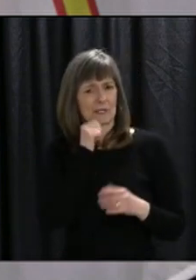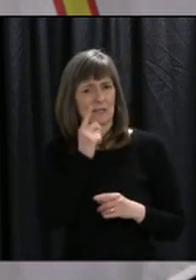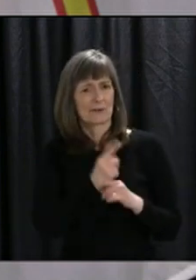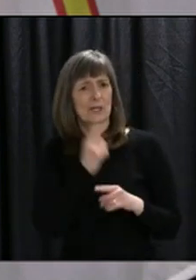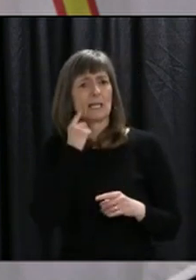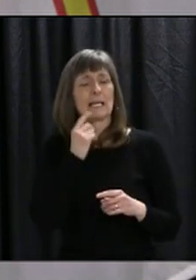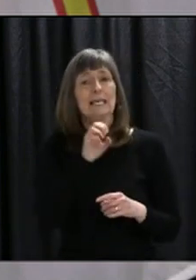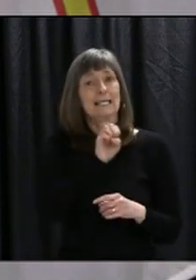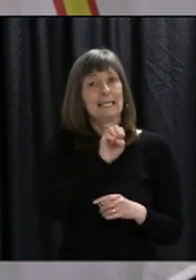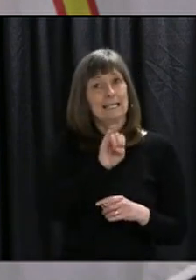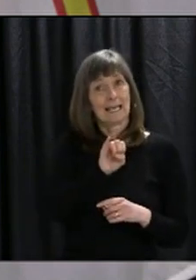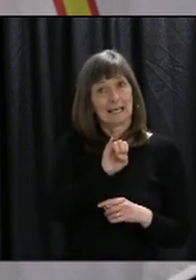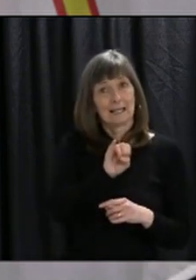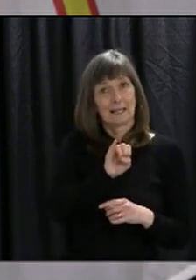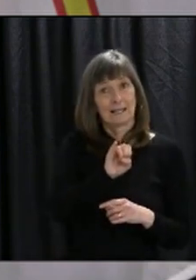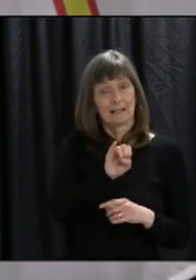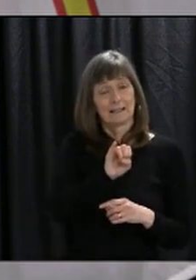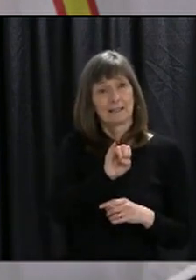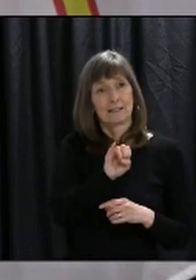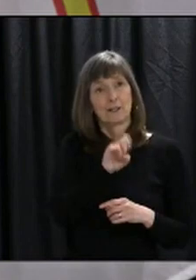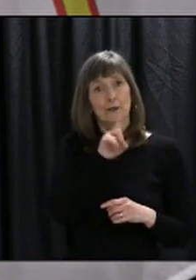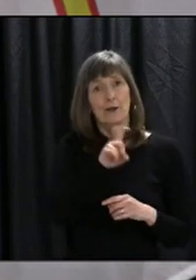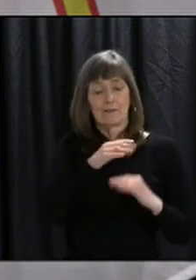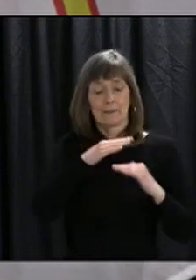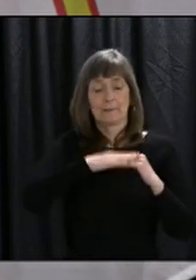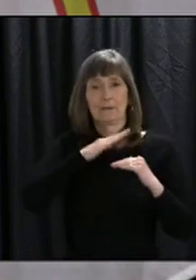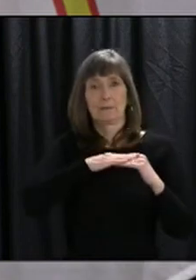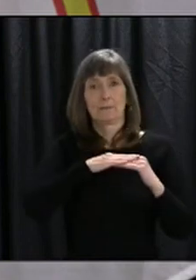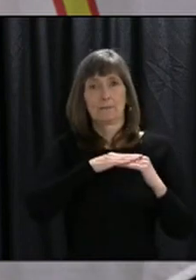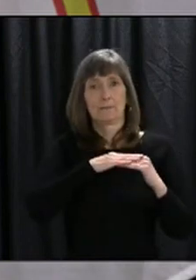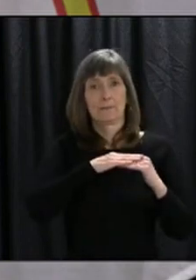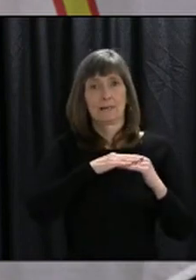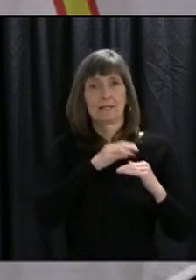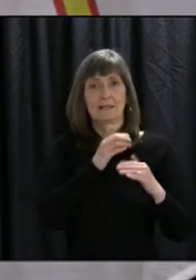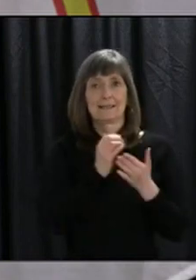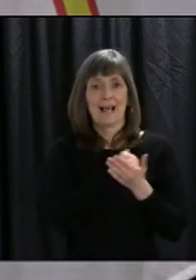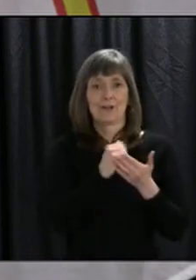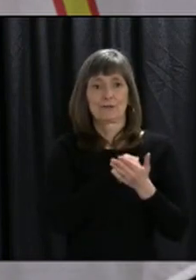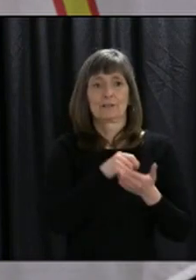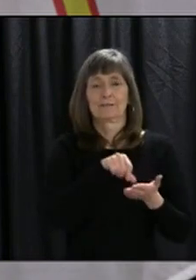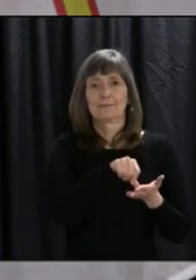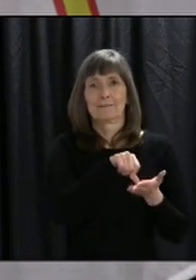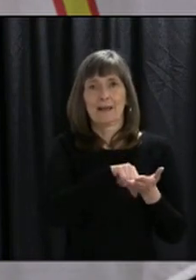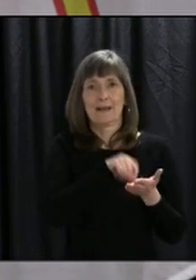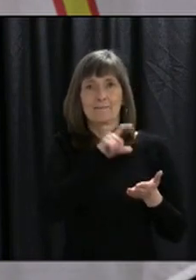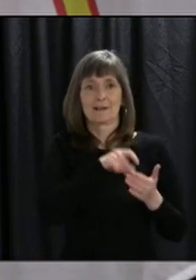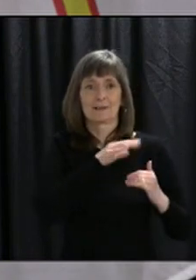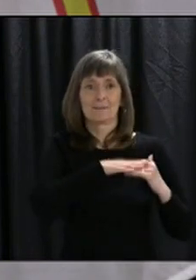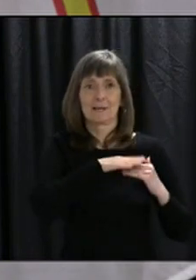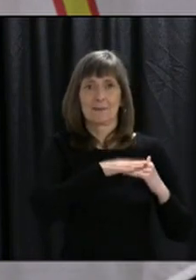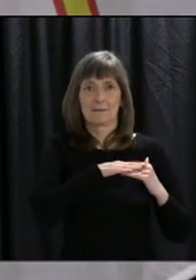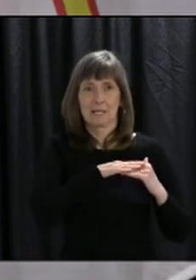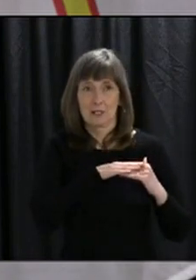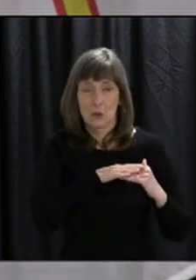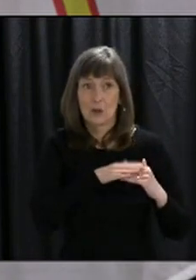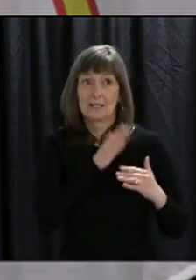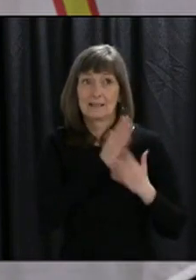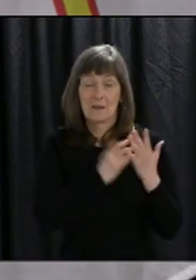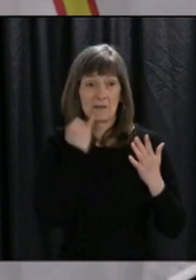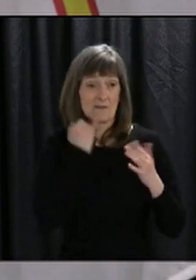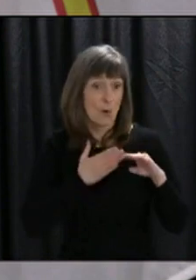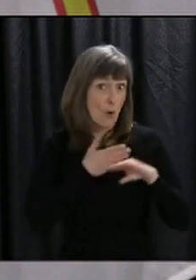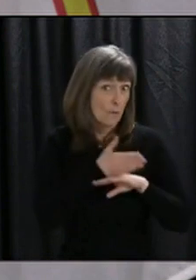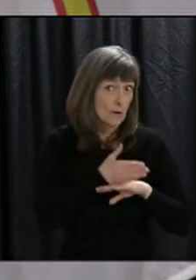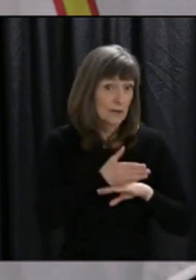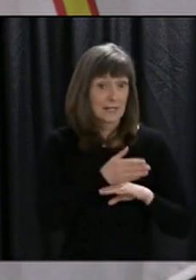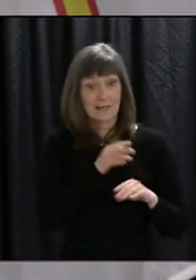a threshold of what an individual would make, and therefore some of that would have to be paid back at the end of the year. So right now, it's